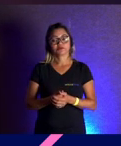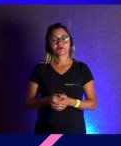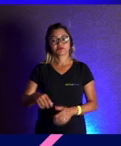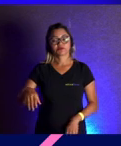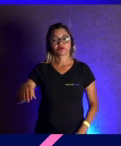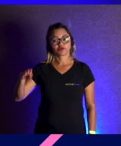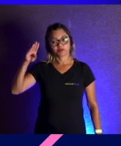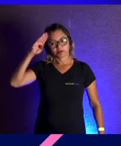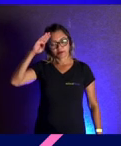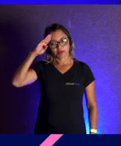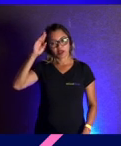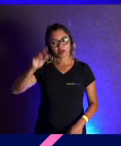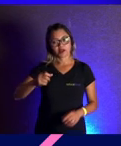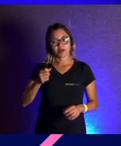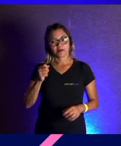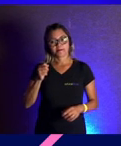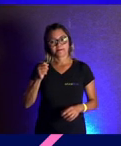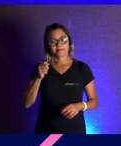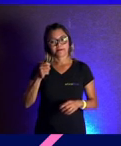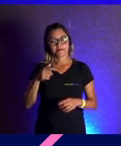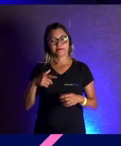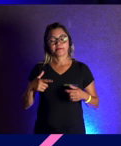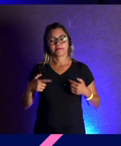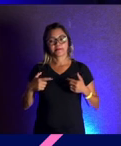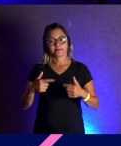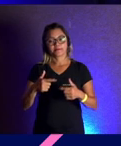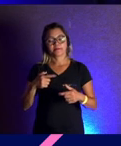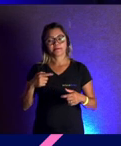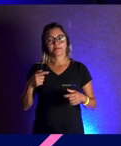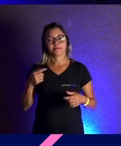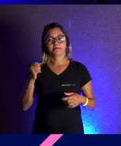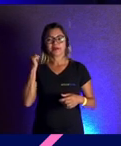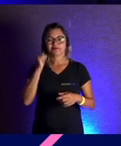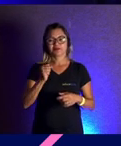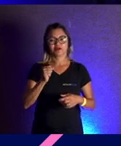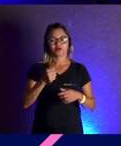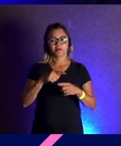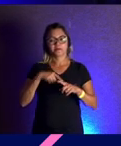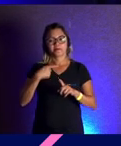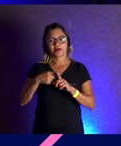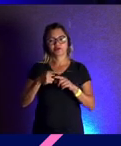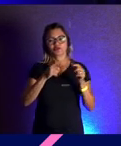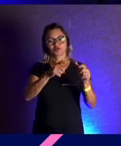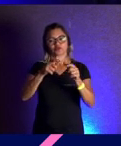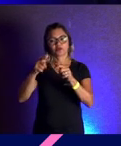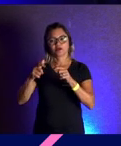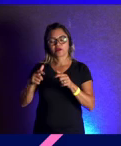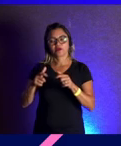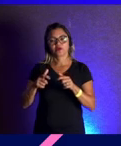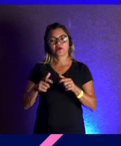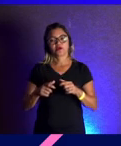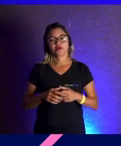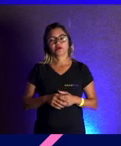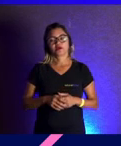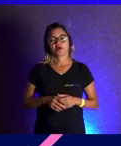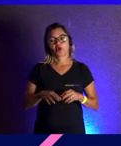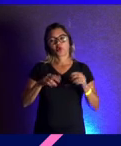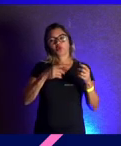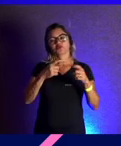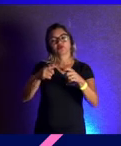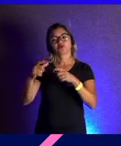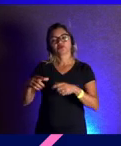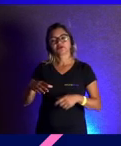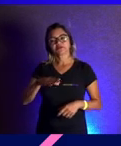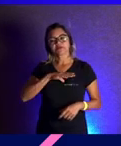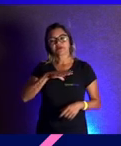Ethiopia or in some other department, in Chocó, or in Tucumán, you might say, okay, well, maybe